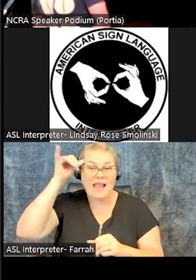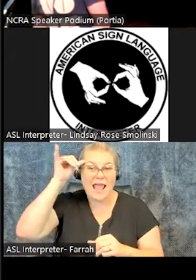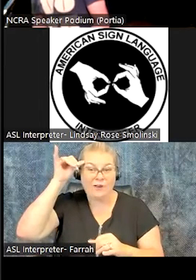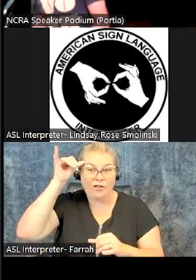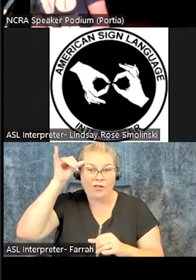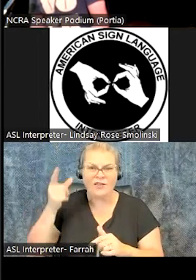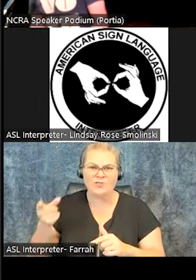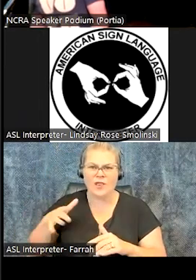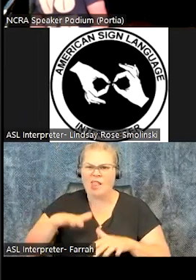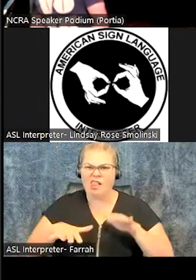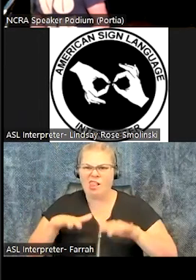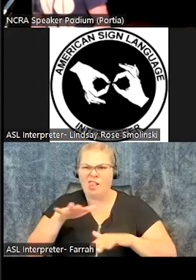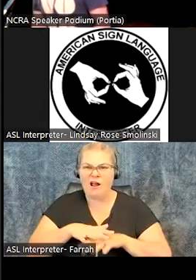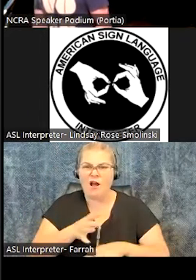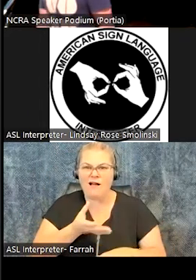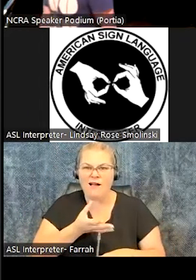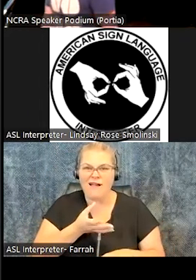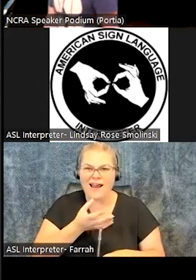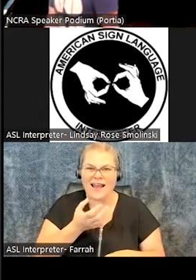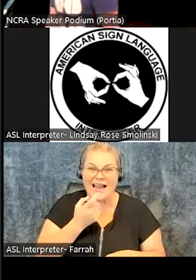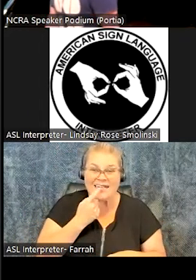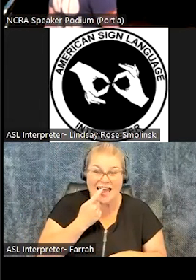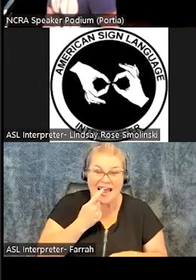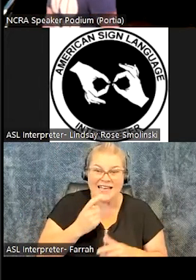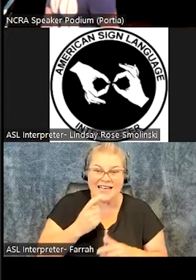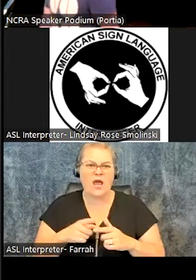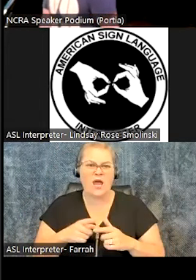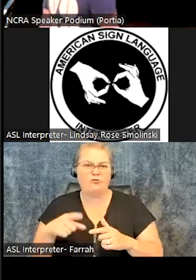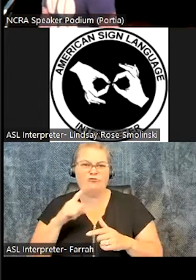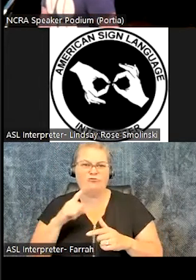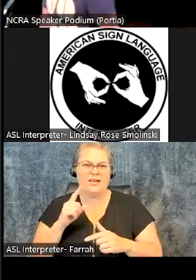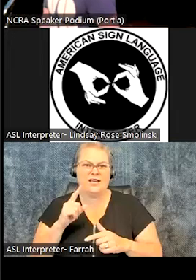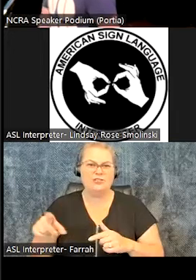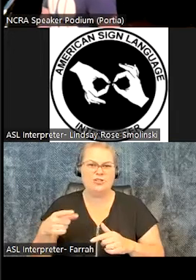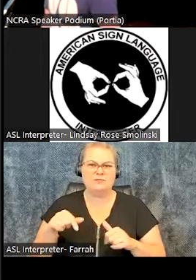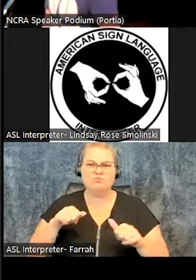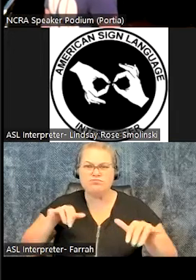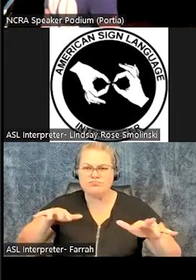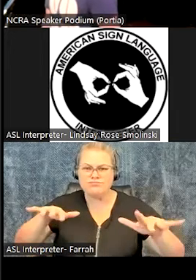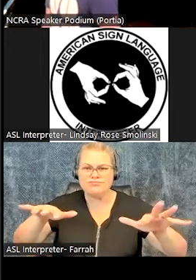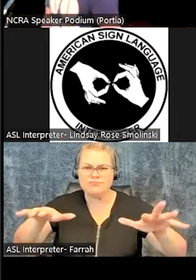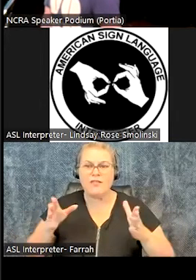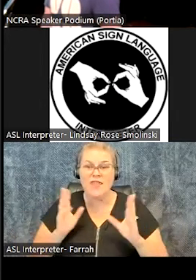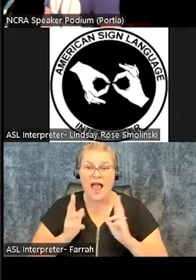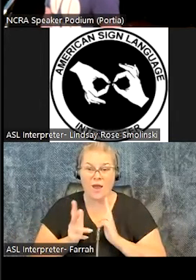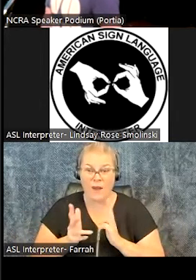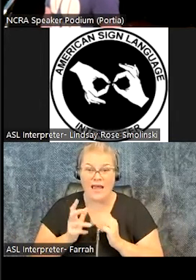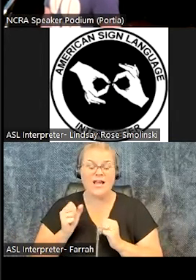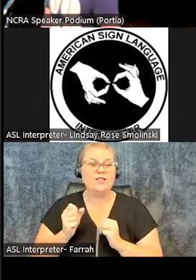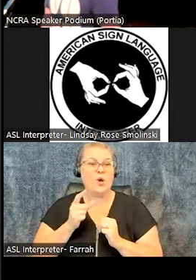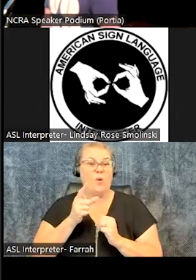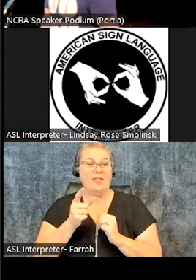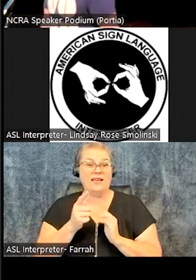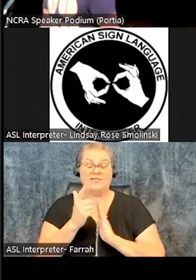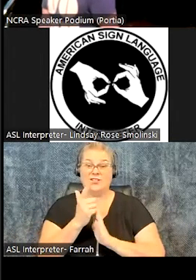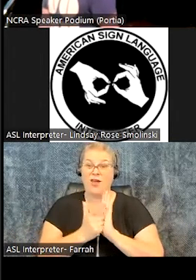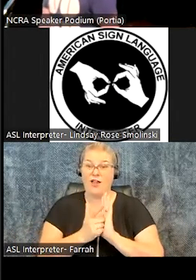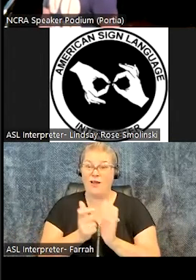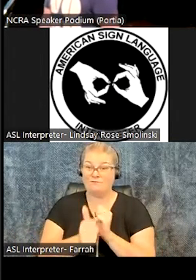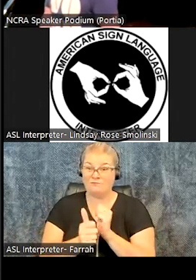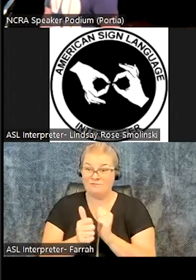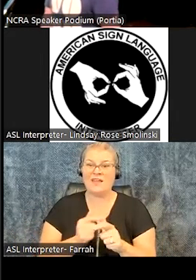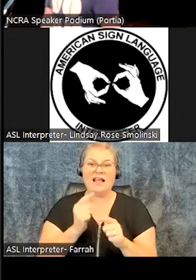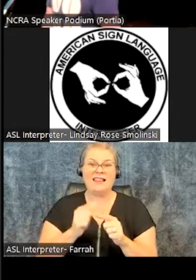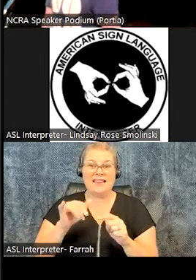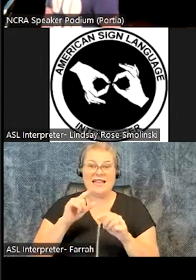on glass, and it just basically littering the highways. So this bill came about. And the same year,